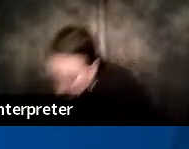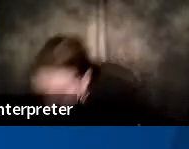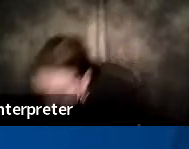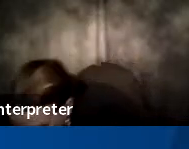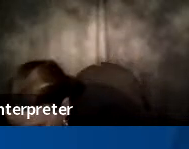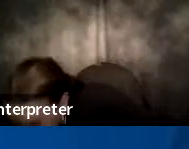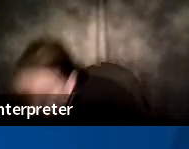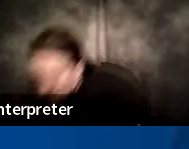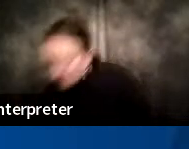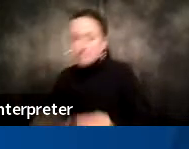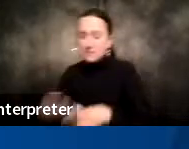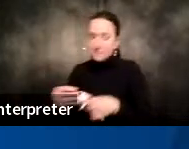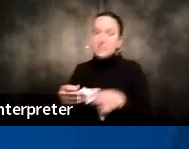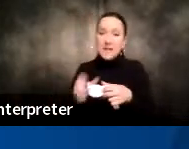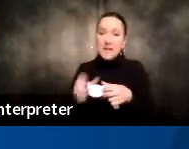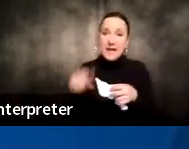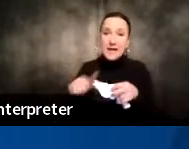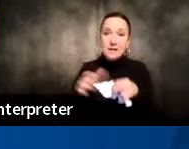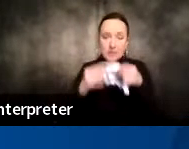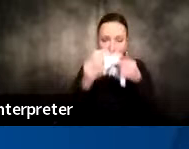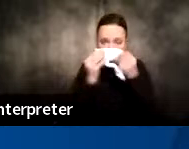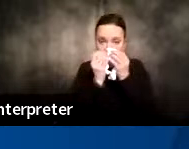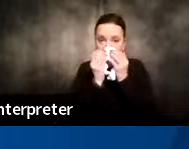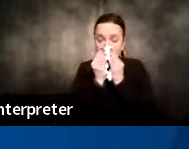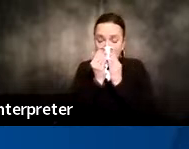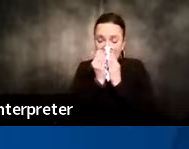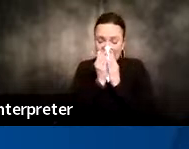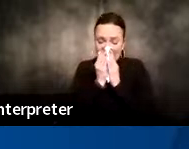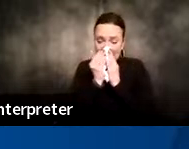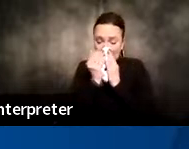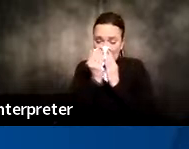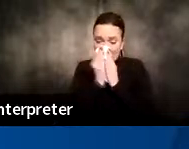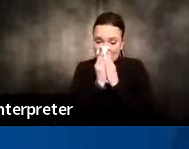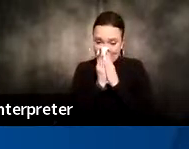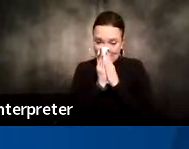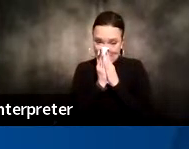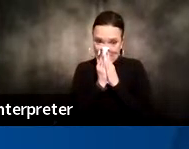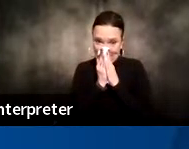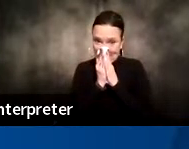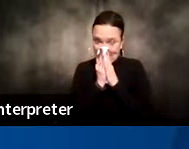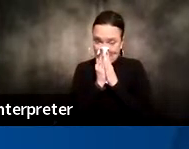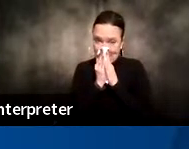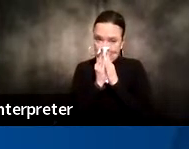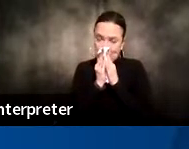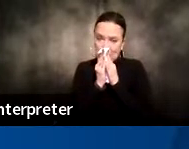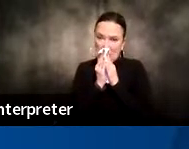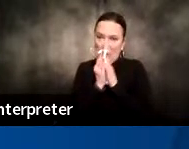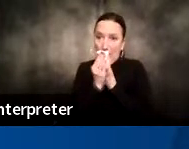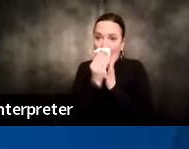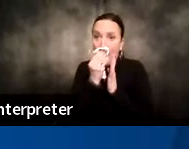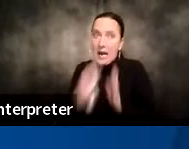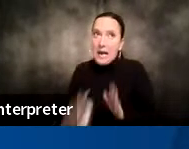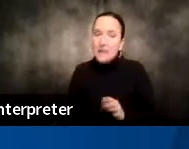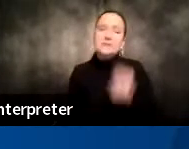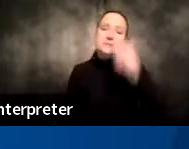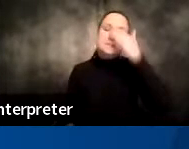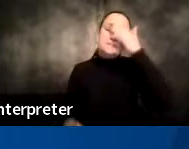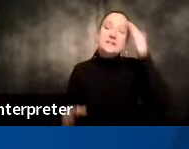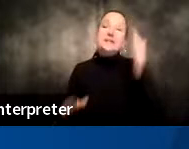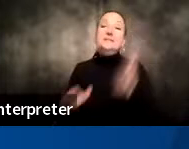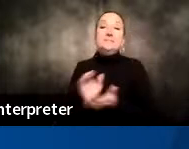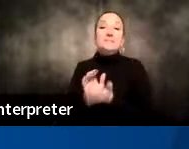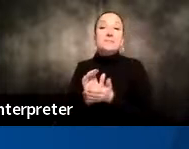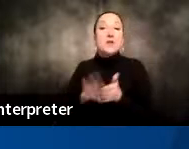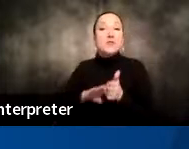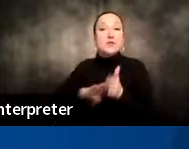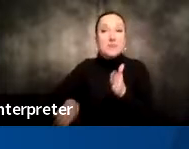Yes, happy to do so. I don't mean to punt the question, but again, the relief